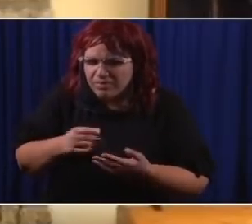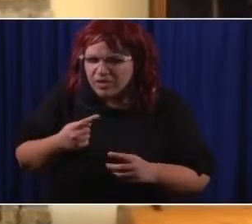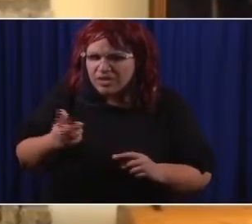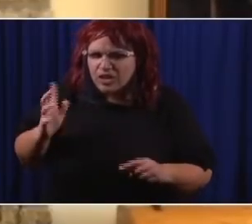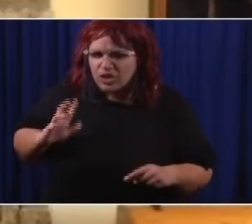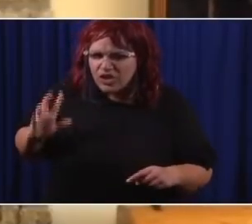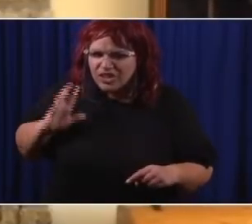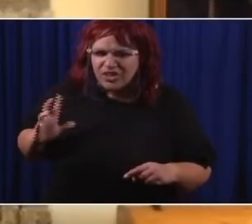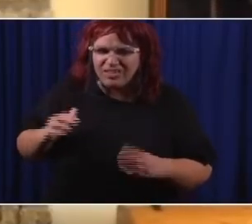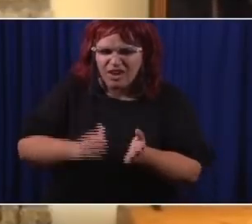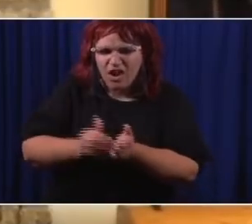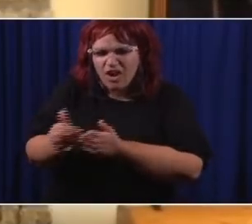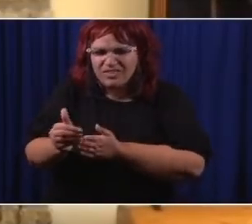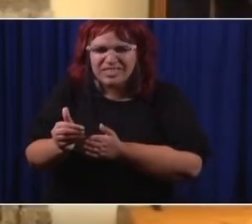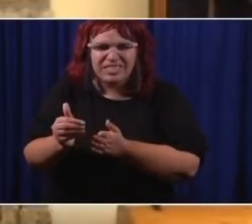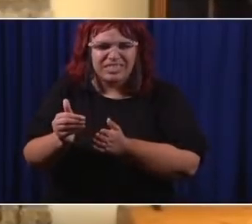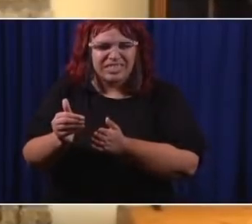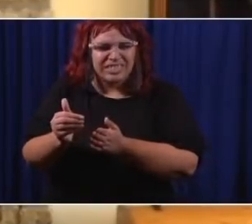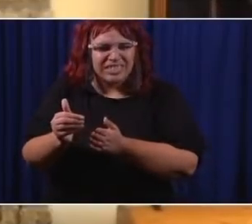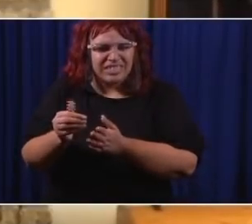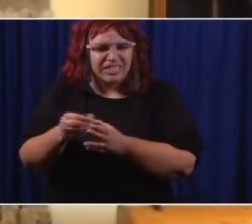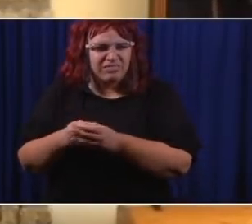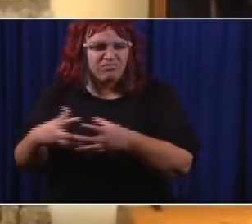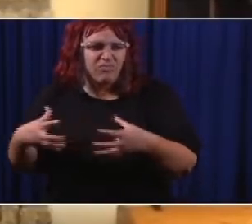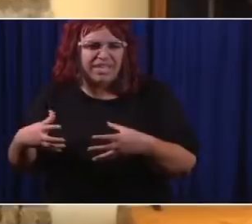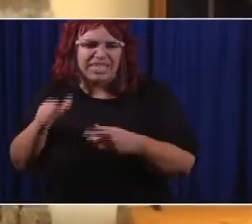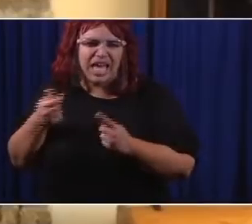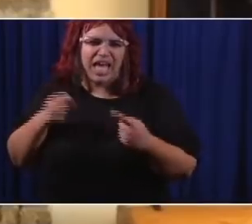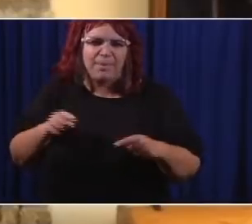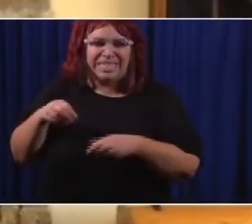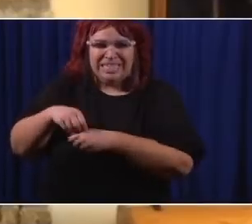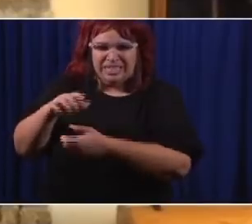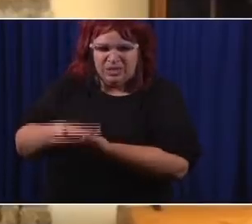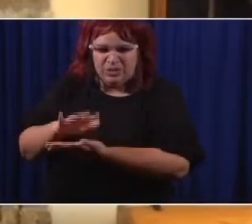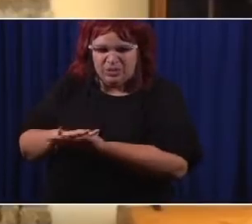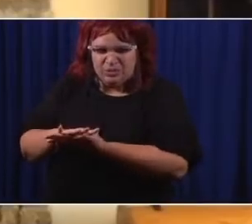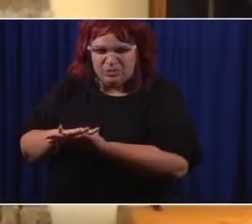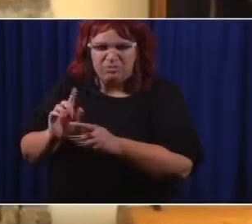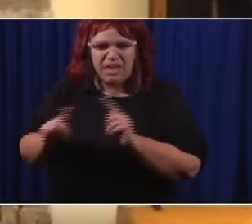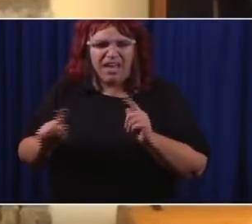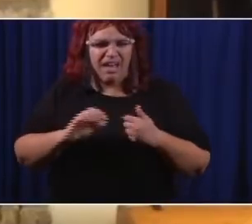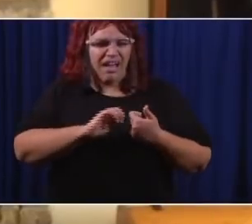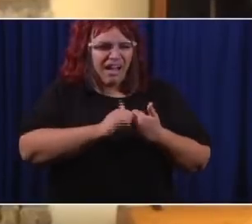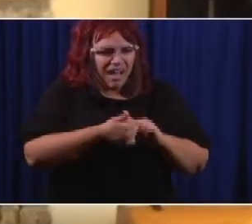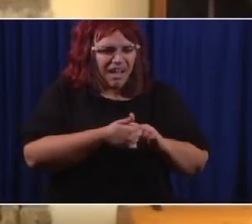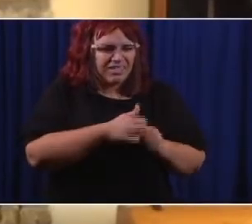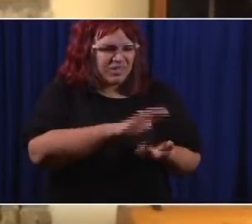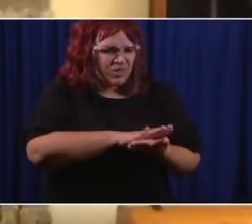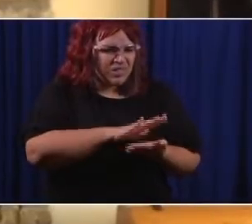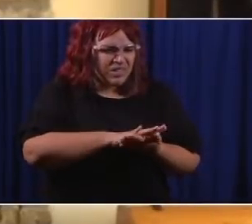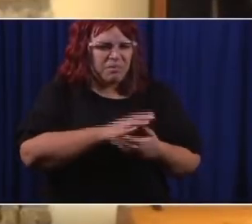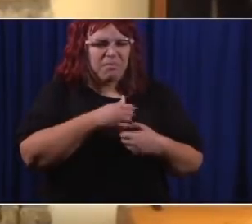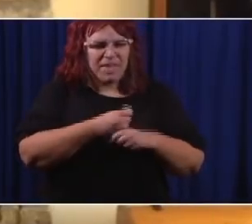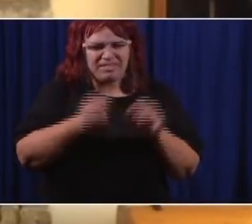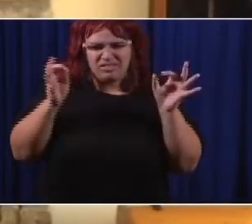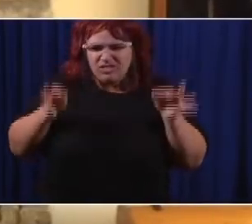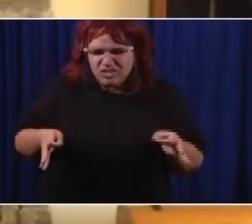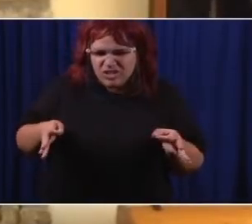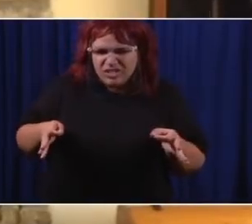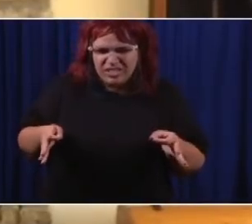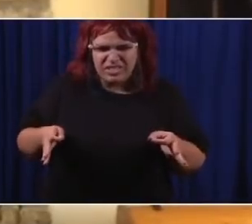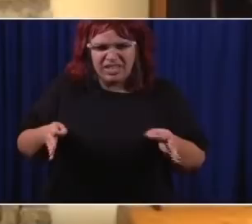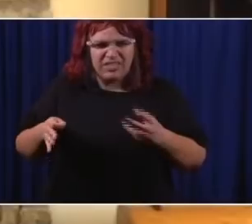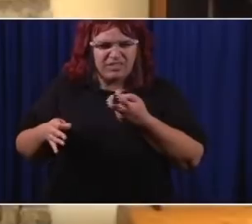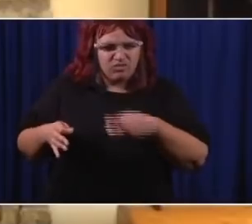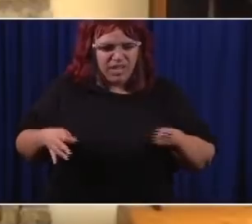districts. How should schools go about making that decision of bringing the kids back or sending them home? Yeah, look, I think